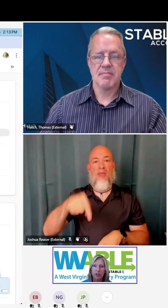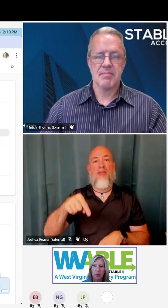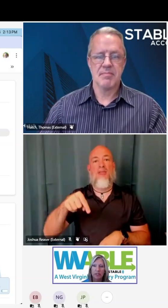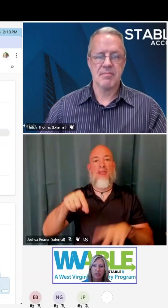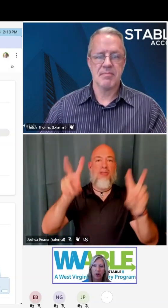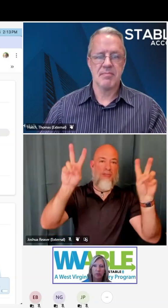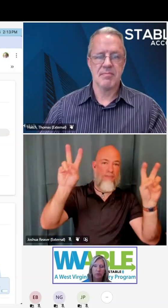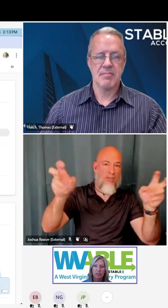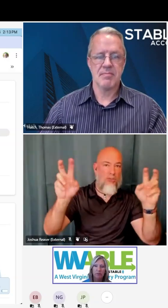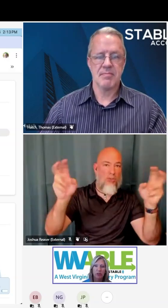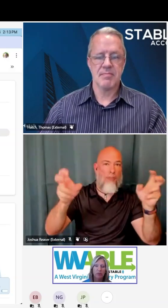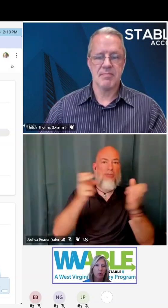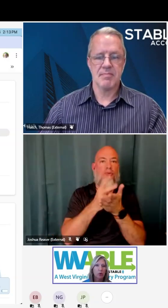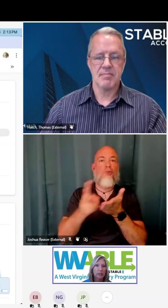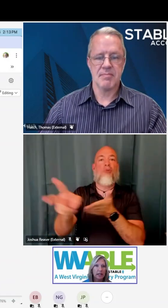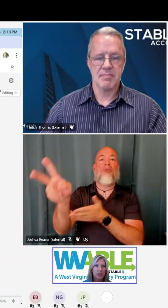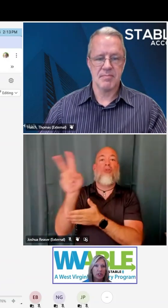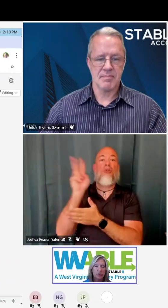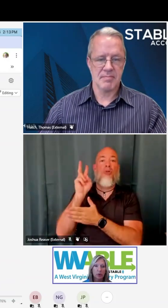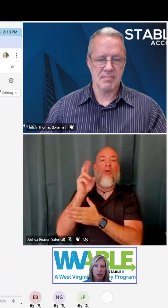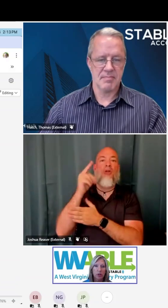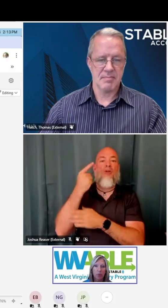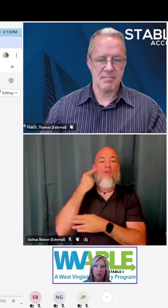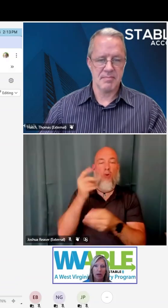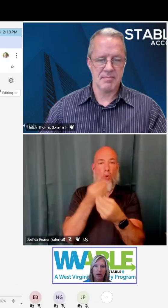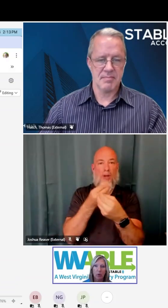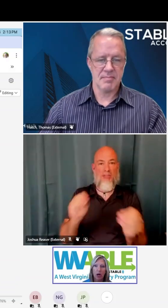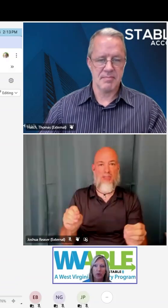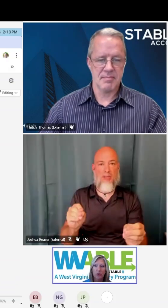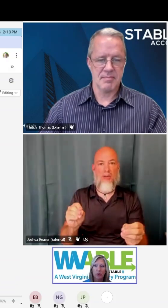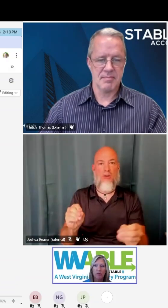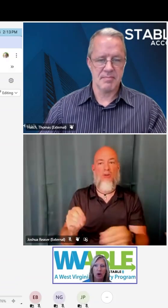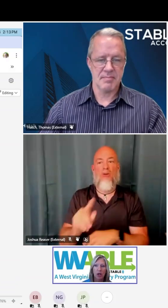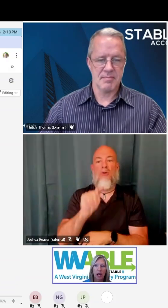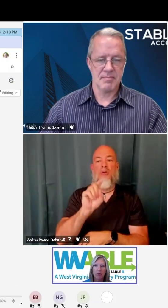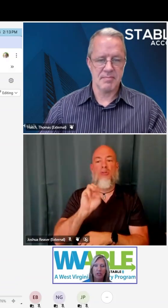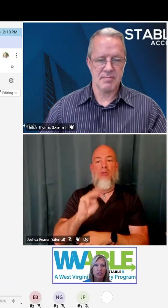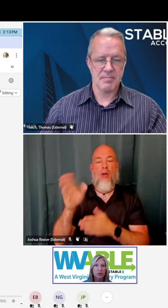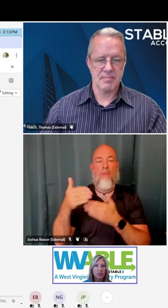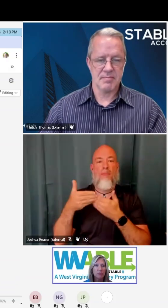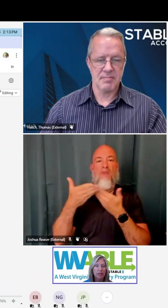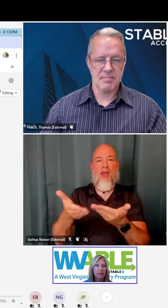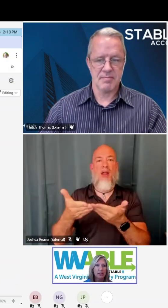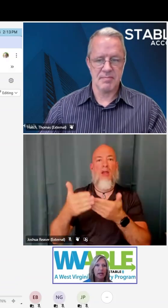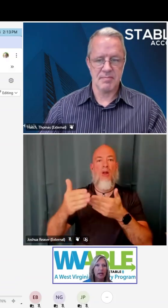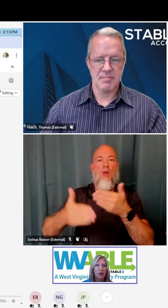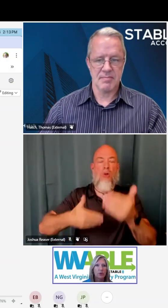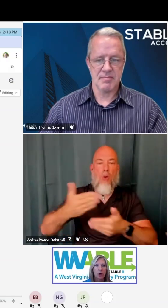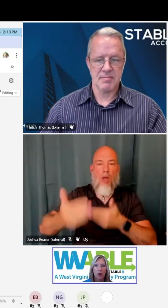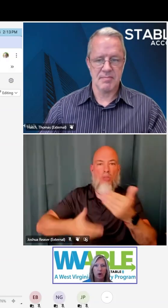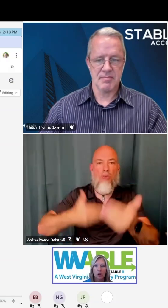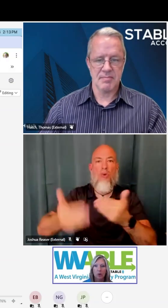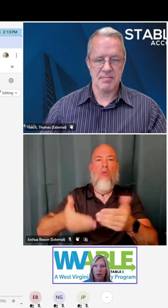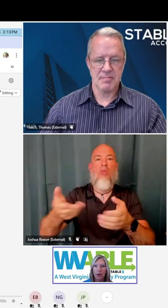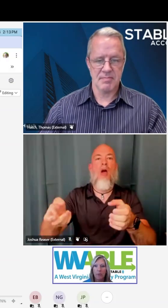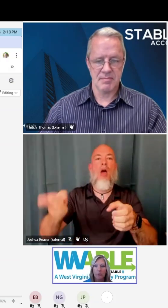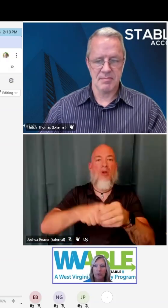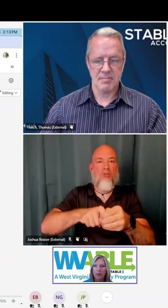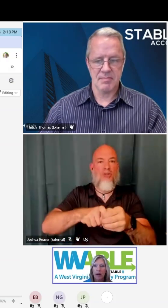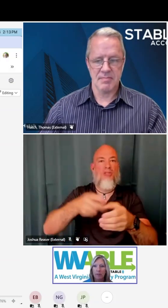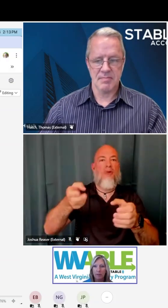we did 2 weeks ago specifically for organizations, where Tom provided a walkthrough of the online registration method. Those